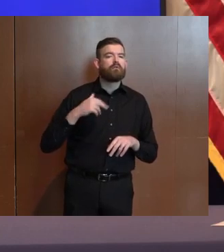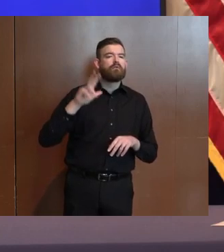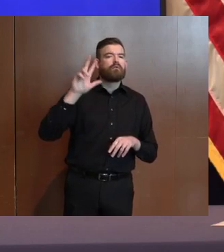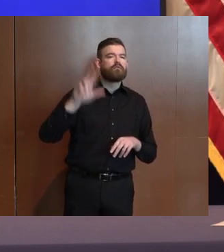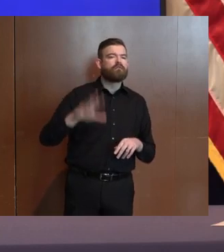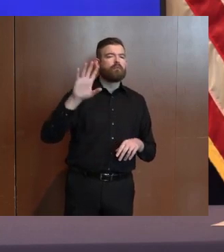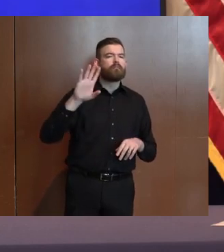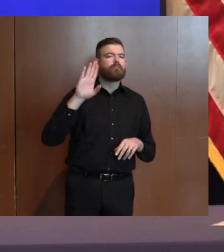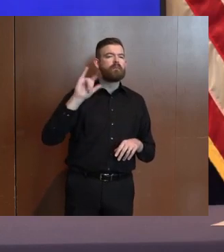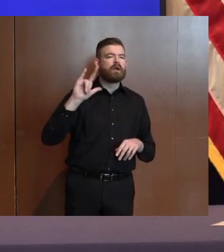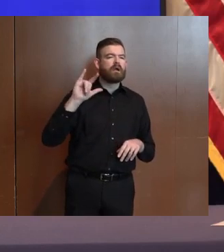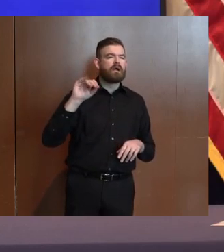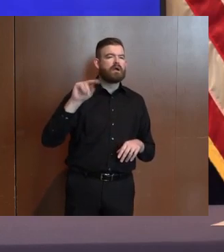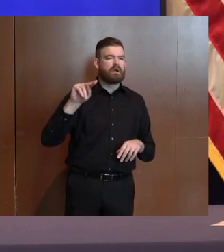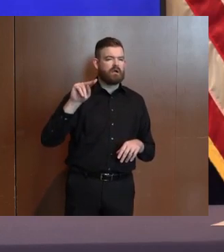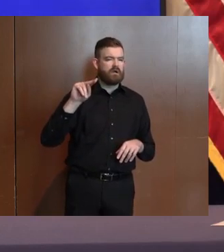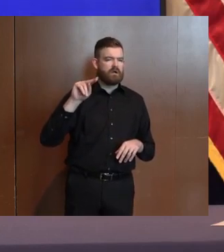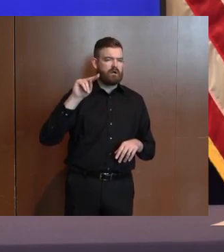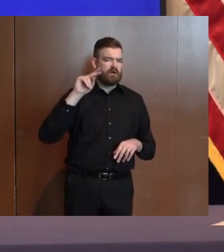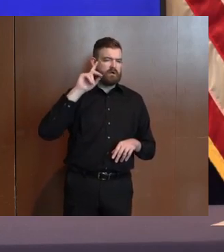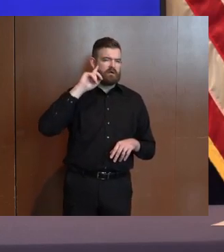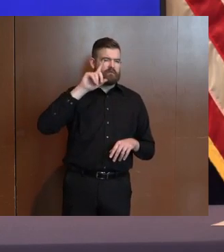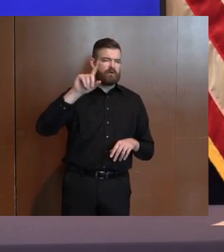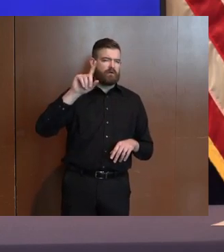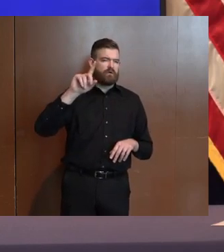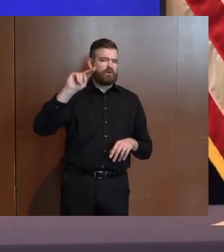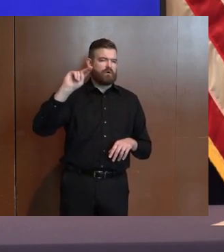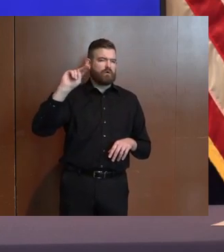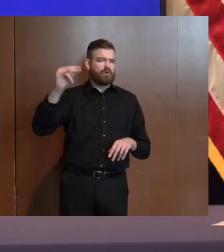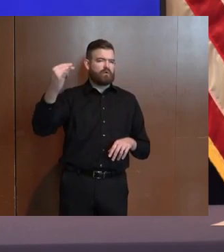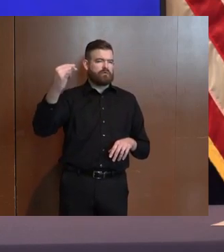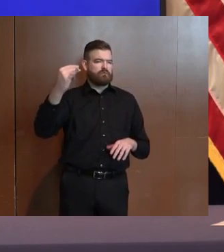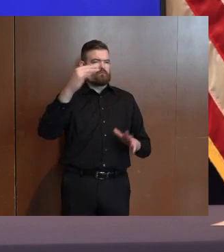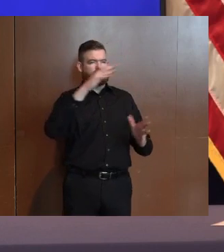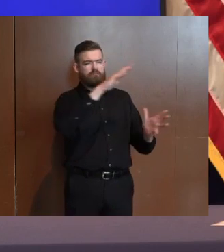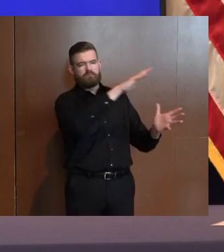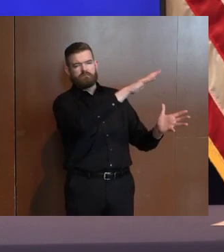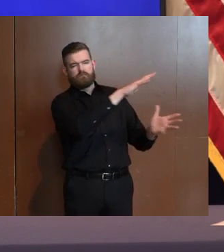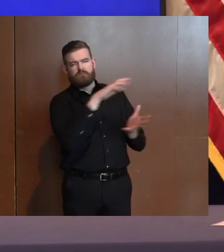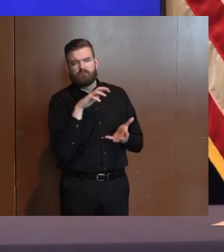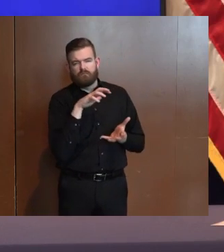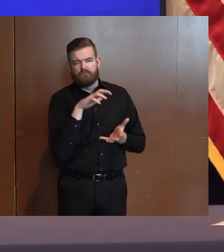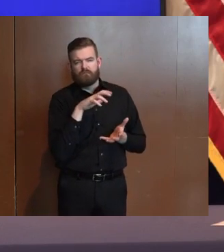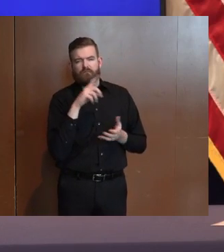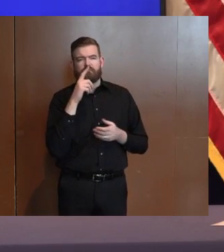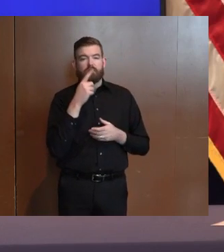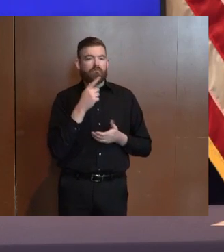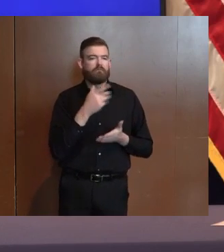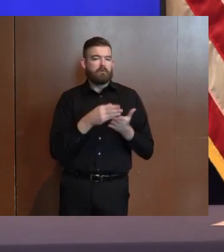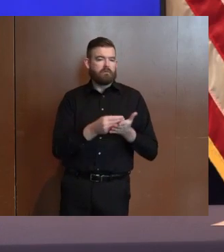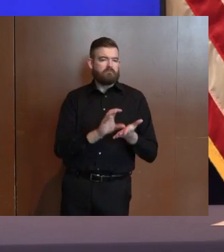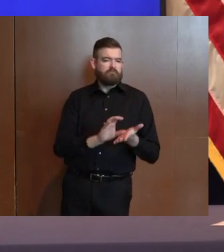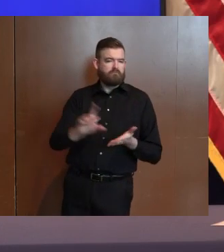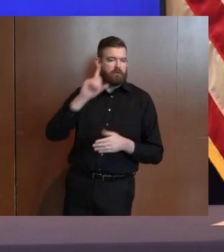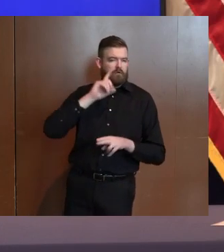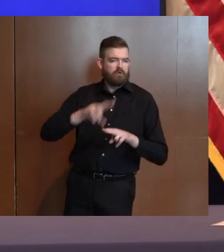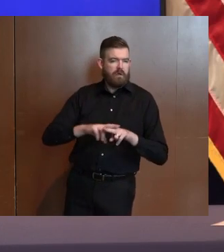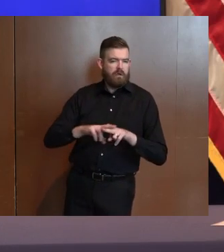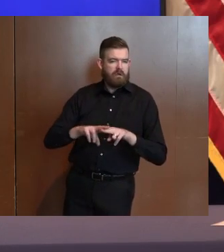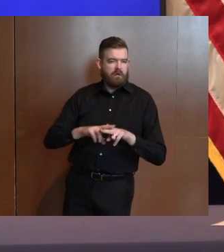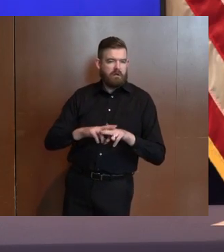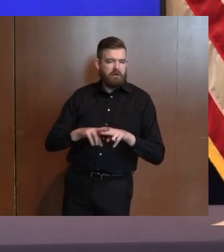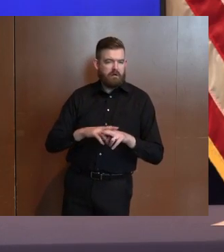New Jersey in that, plus another billion plus for NJ Transit. We need every penny of that and a whole lot more.